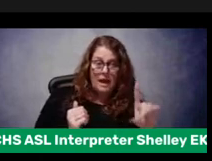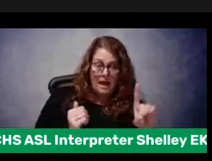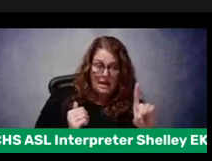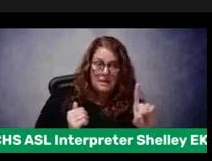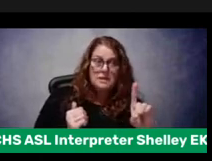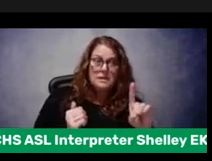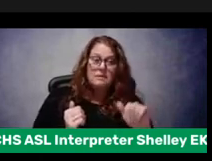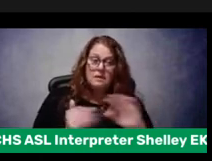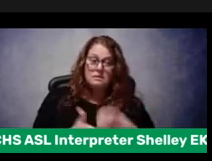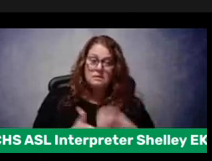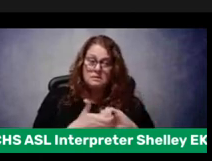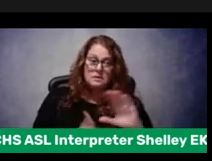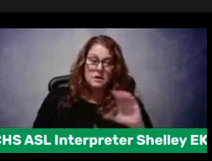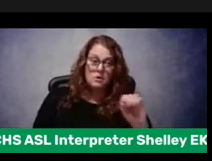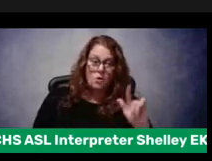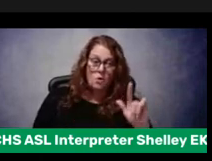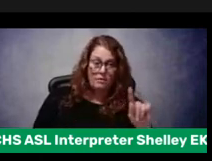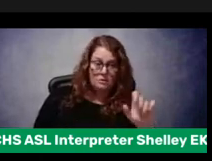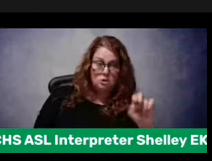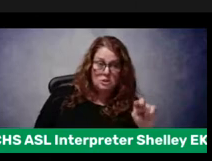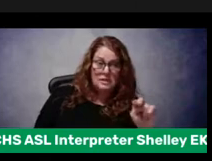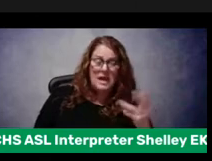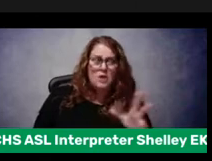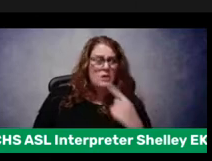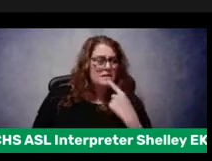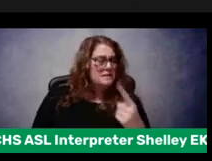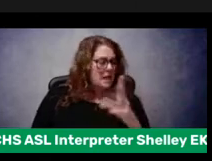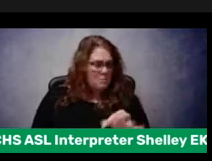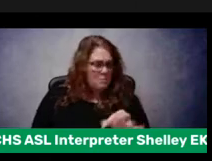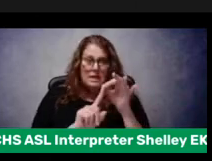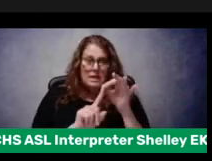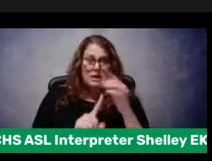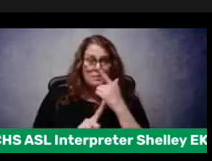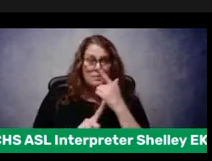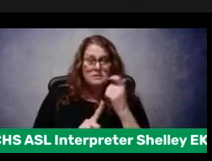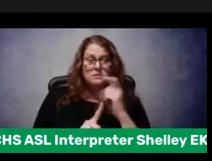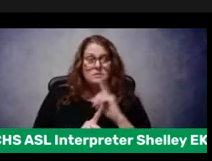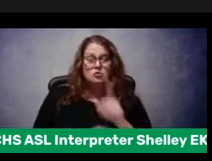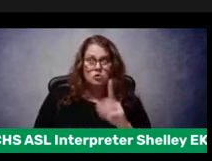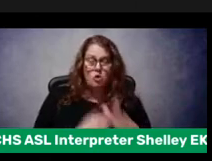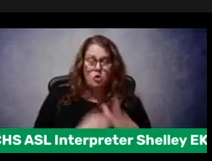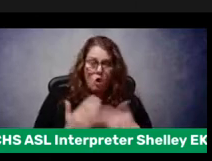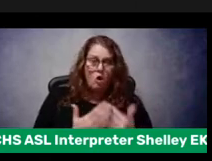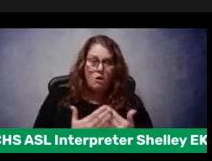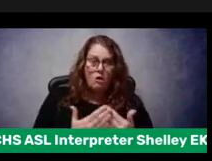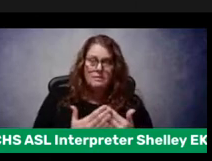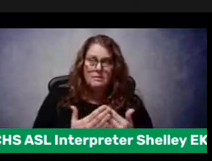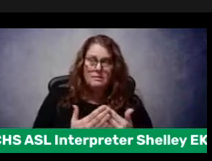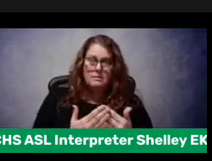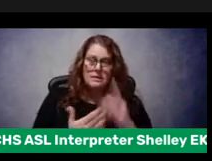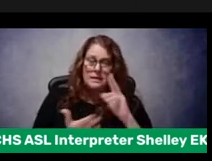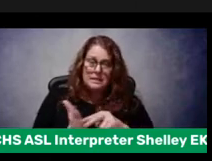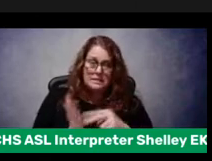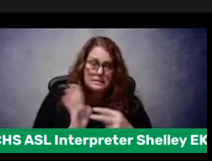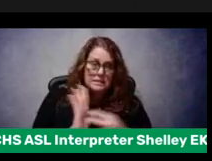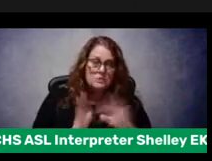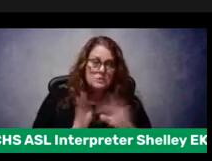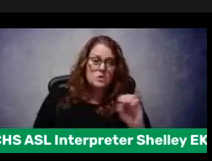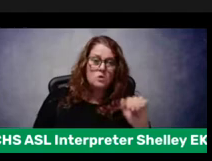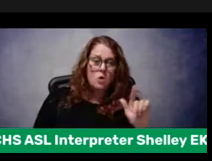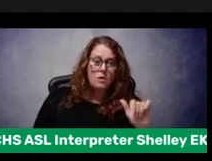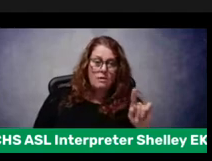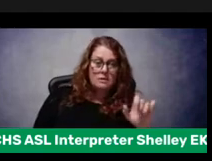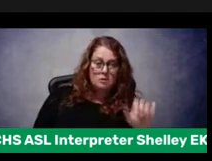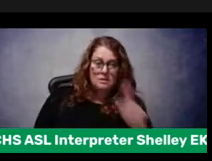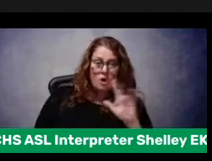this coalition, I don't want to say in particular, because I'm sure all intentional coalitions are like this,